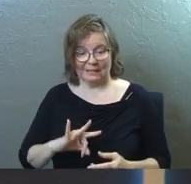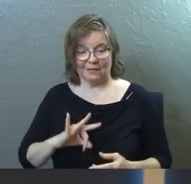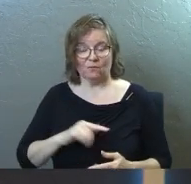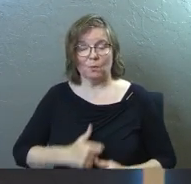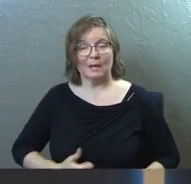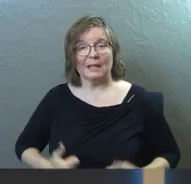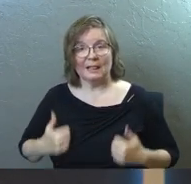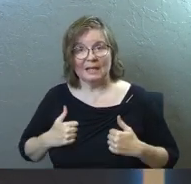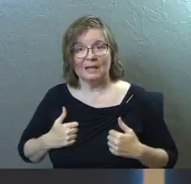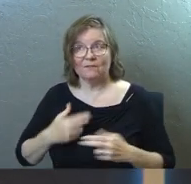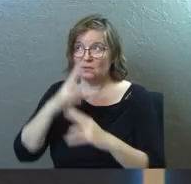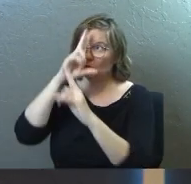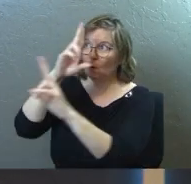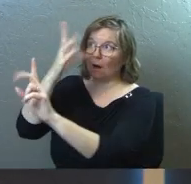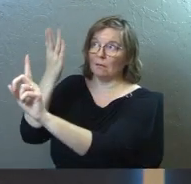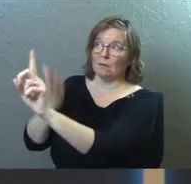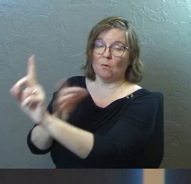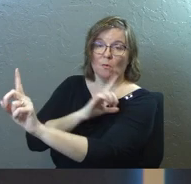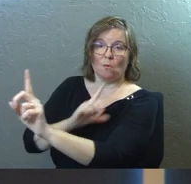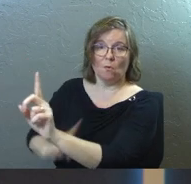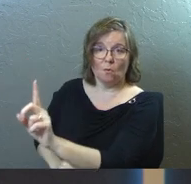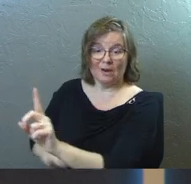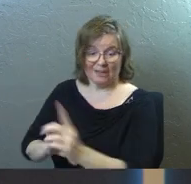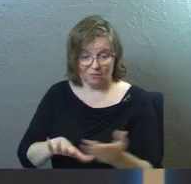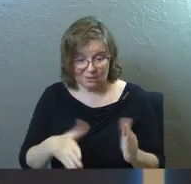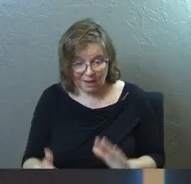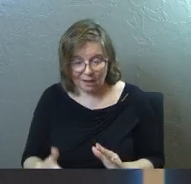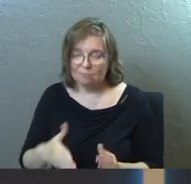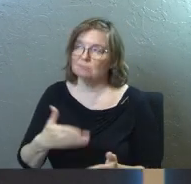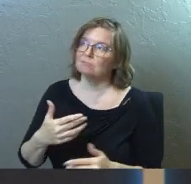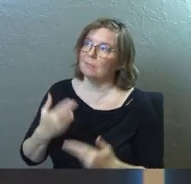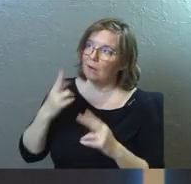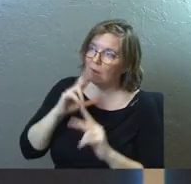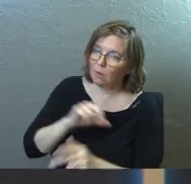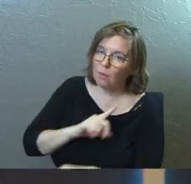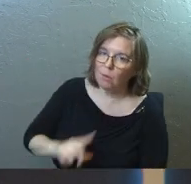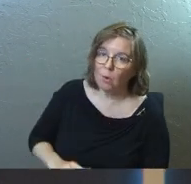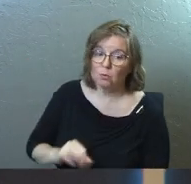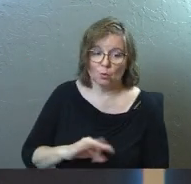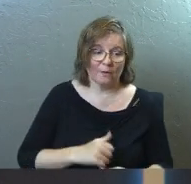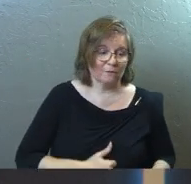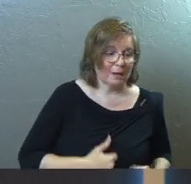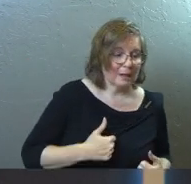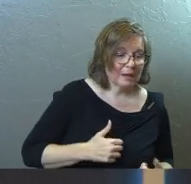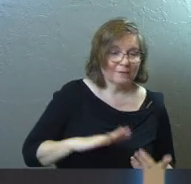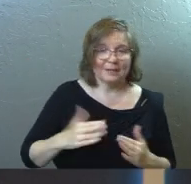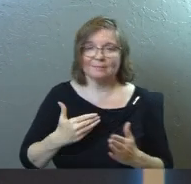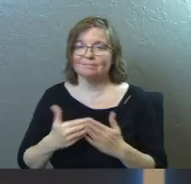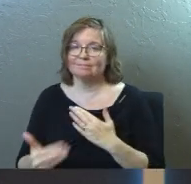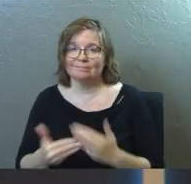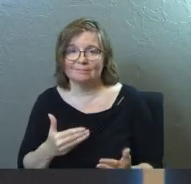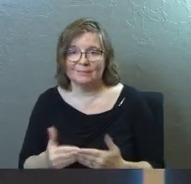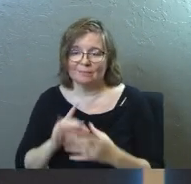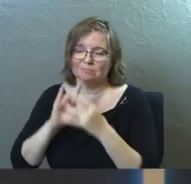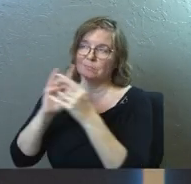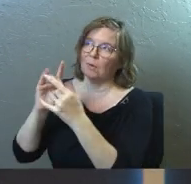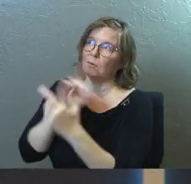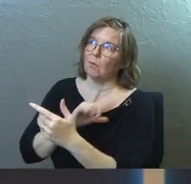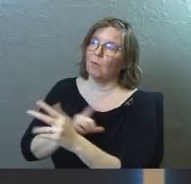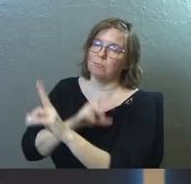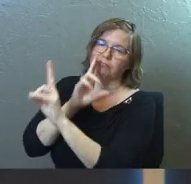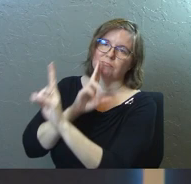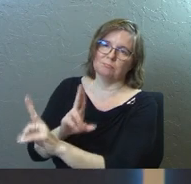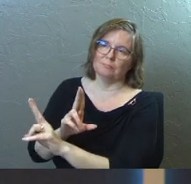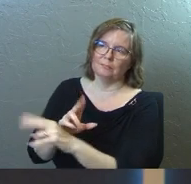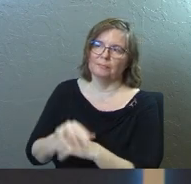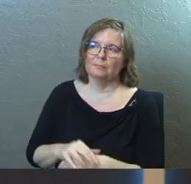we live, it's to honor the Lord. And if we die, it's to honor the Lord. So whether we live or die, we belong to the Lord. Christ died and rose again